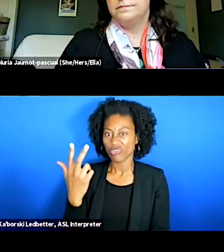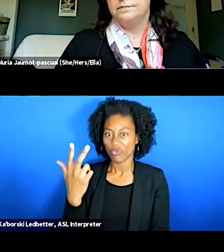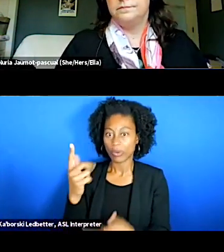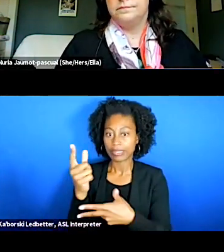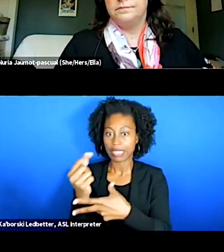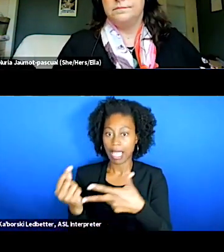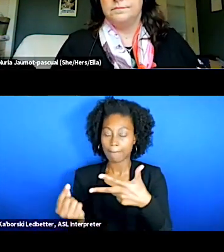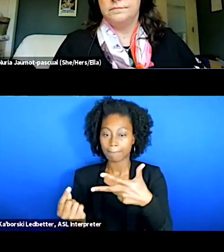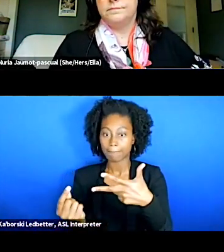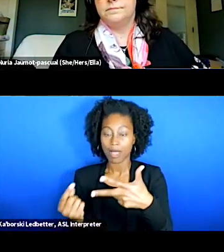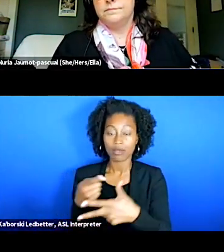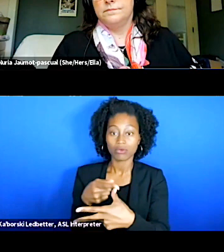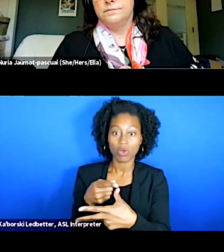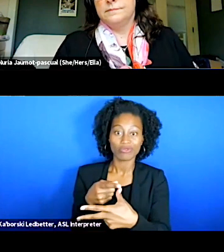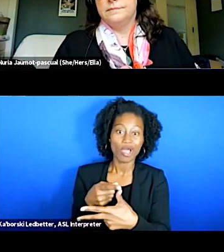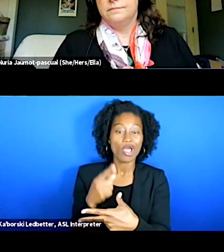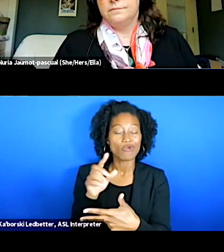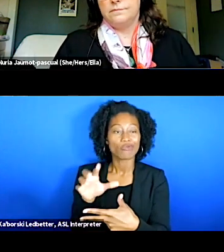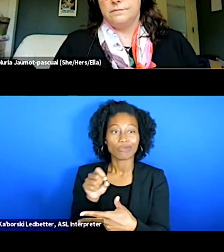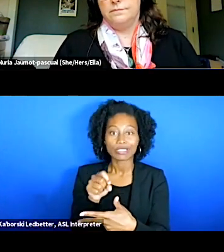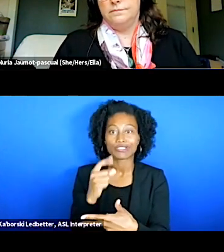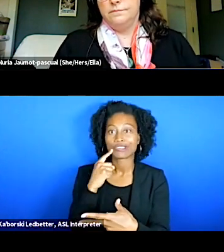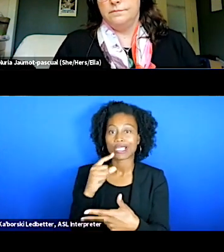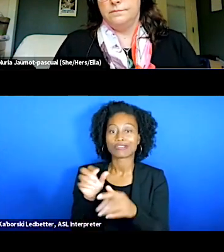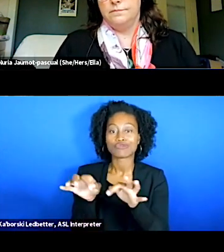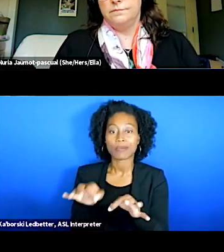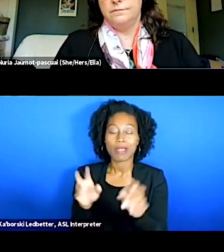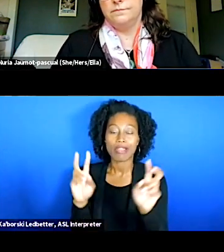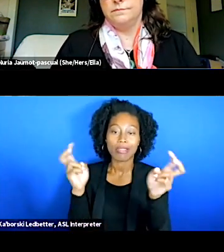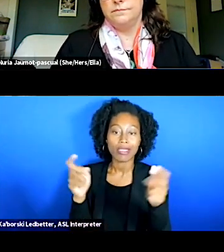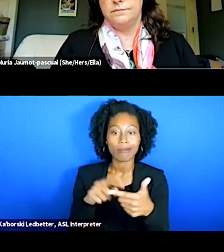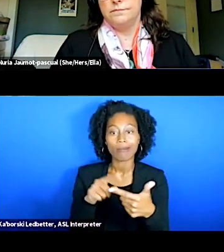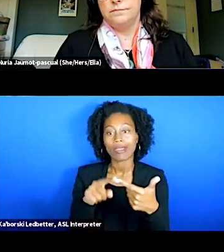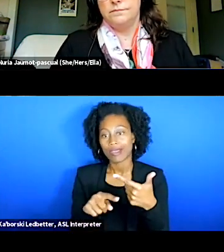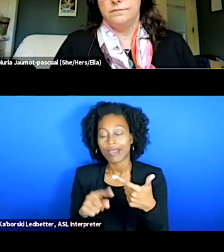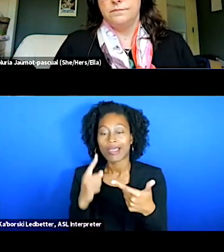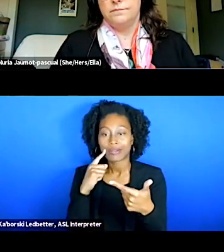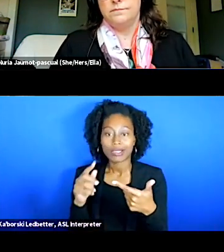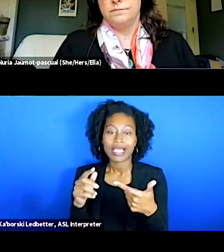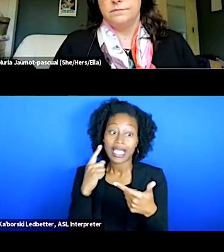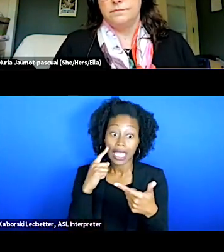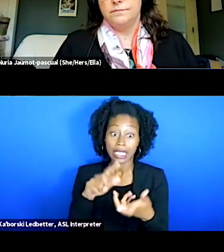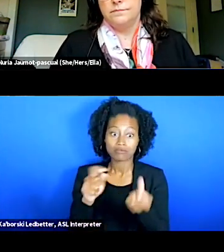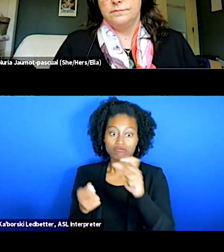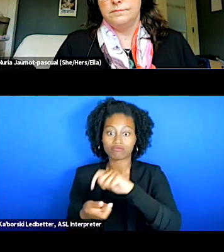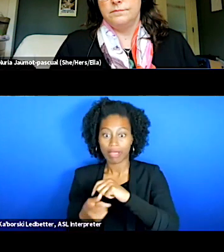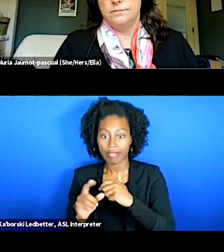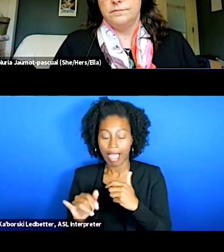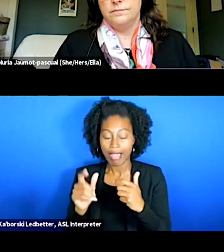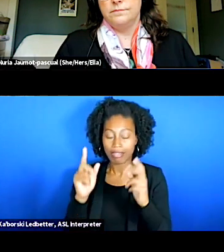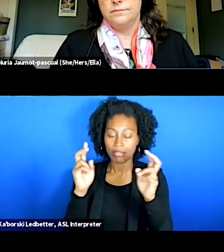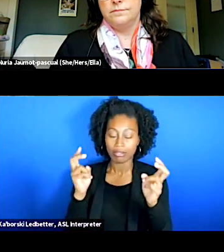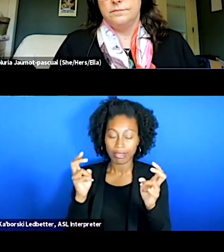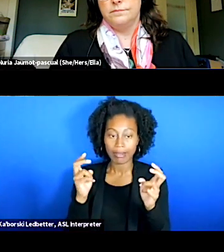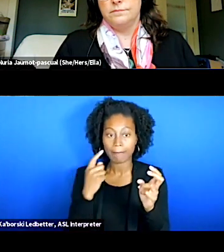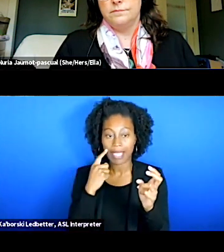is the reaching descriptive themes, and the other is taking those descriptive themes and coming up with analytic themes. And I think